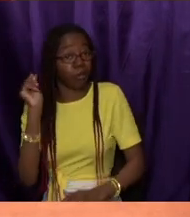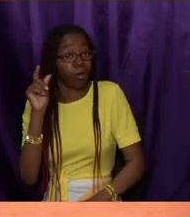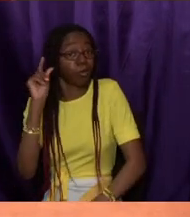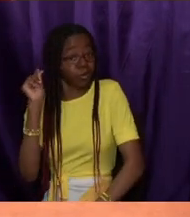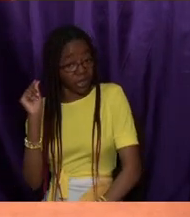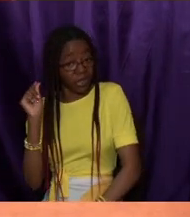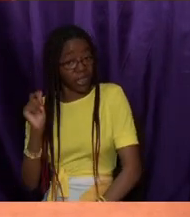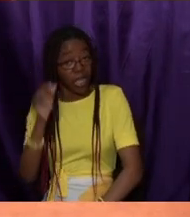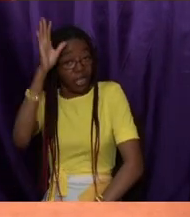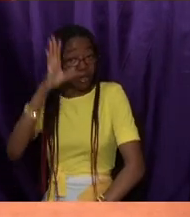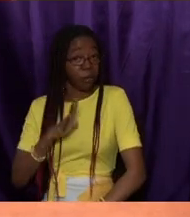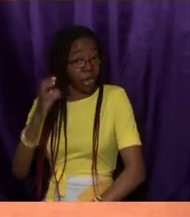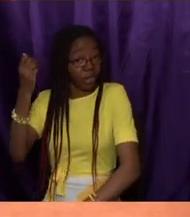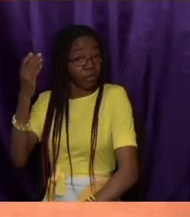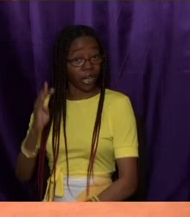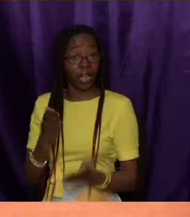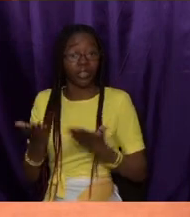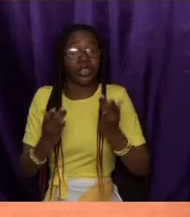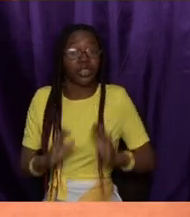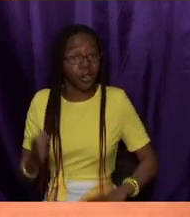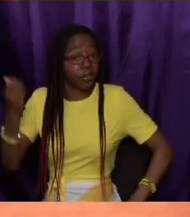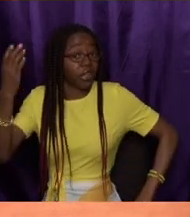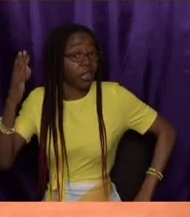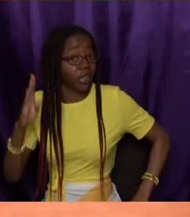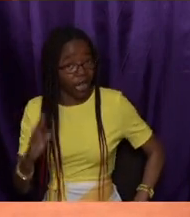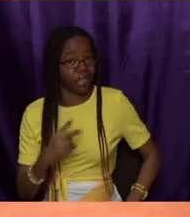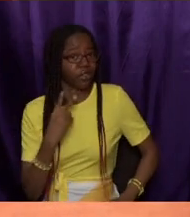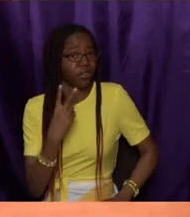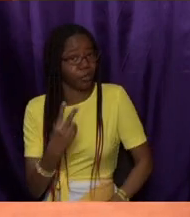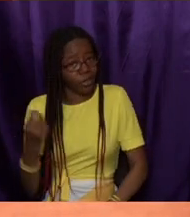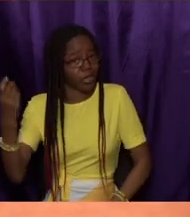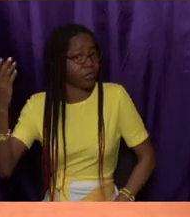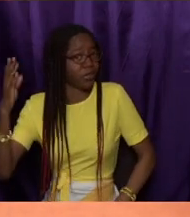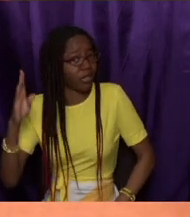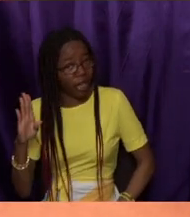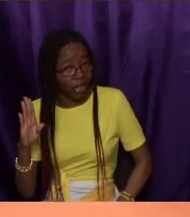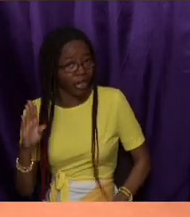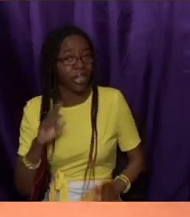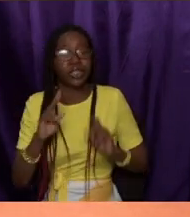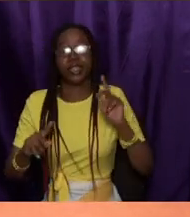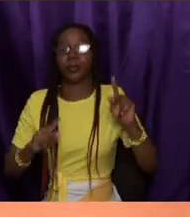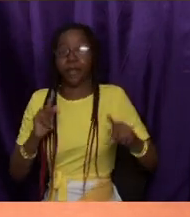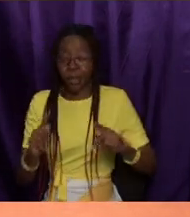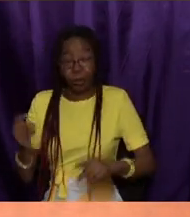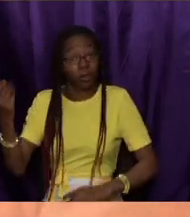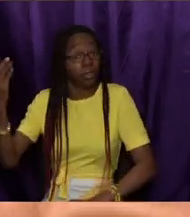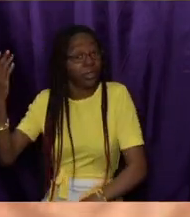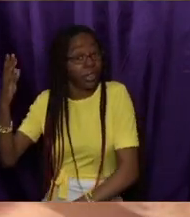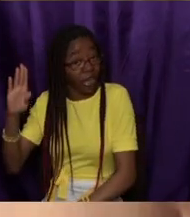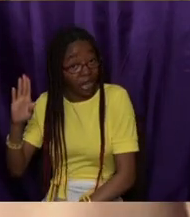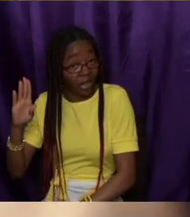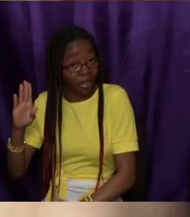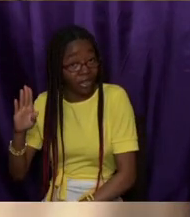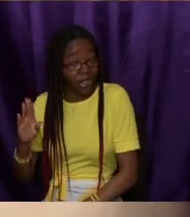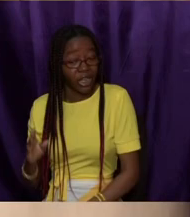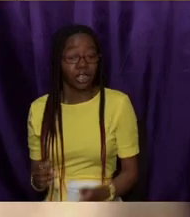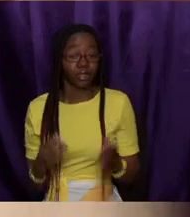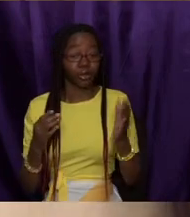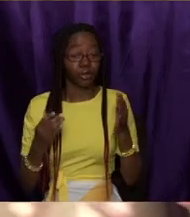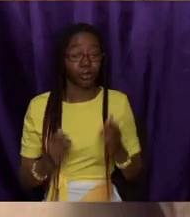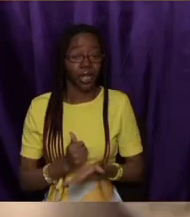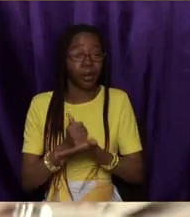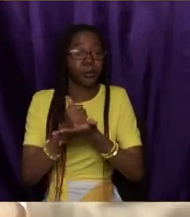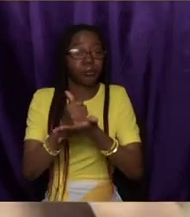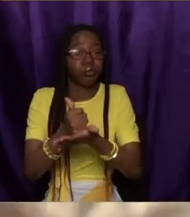Moses, the man of God, the servant of God, the voice of God to the people of God to get them through